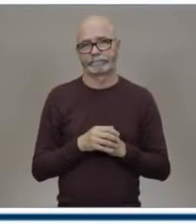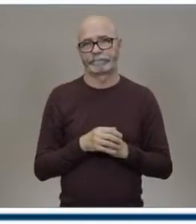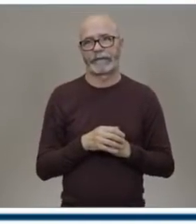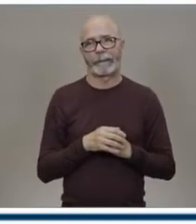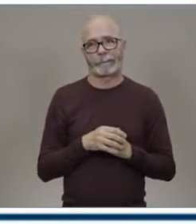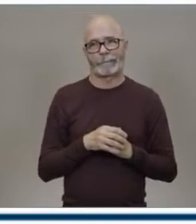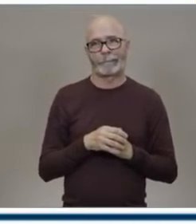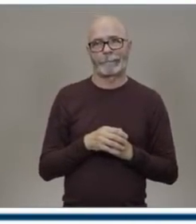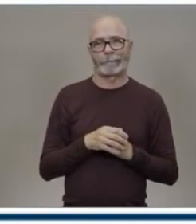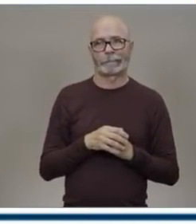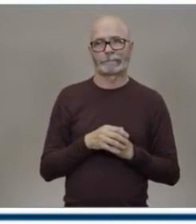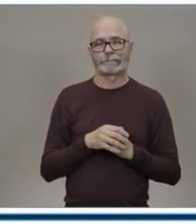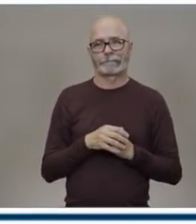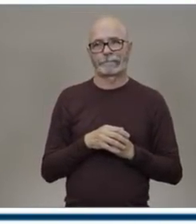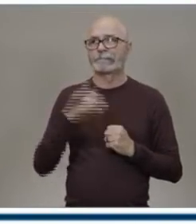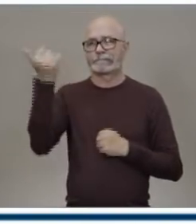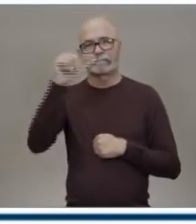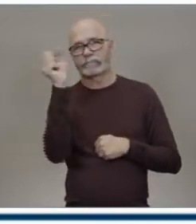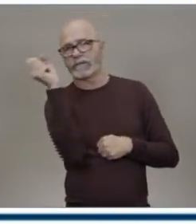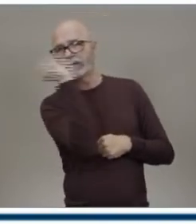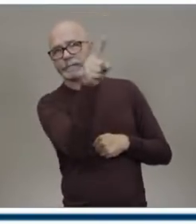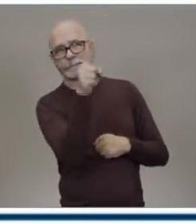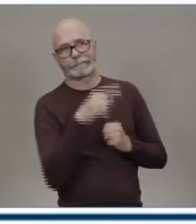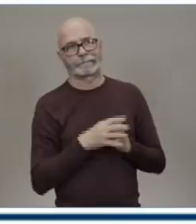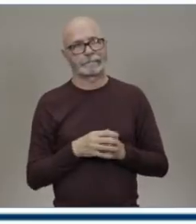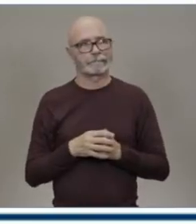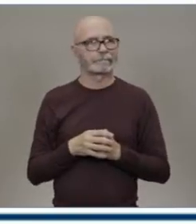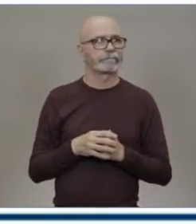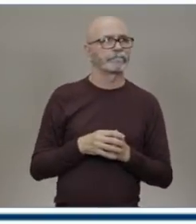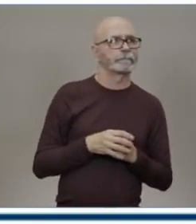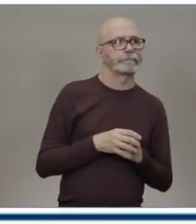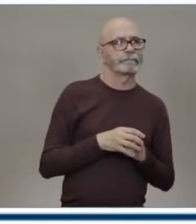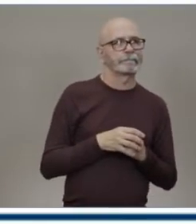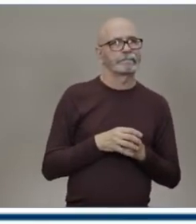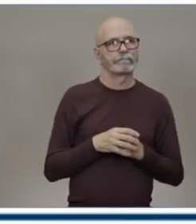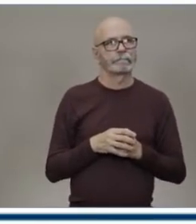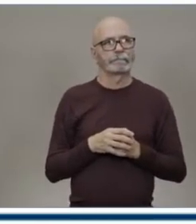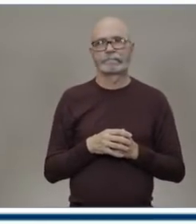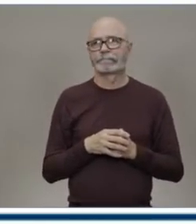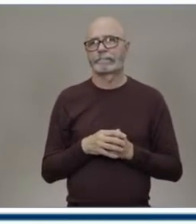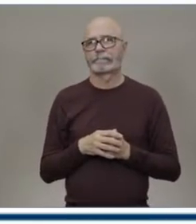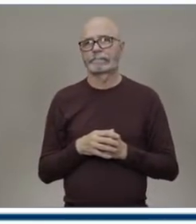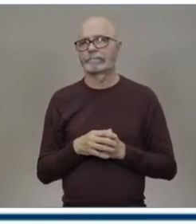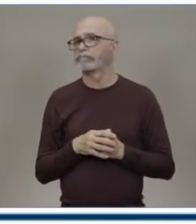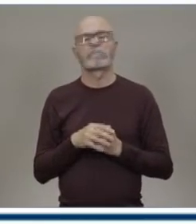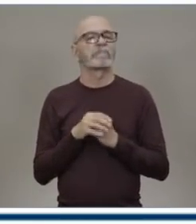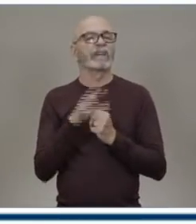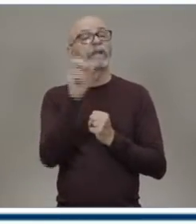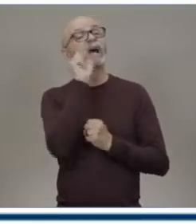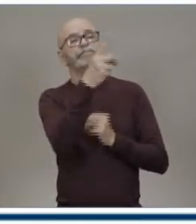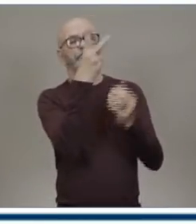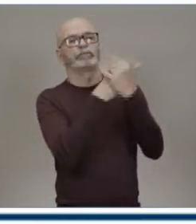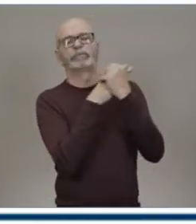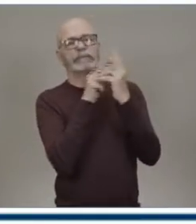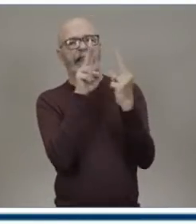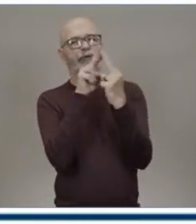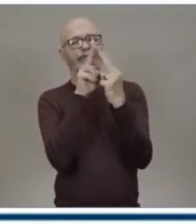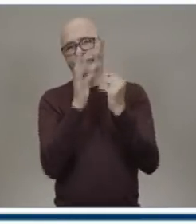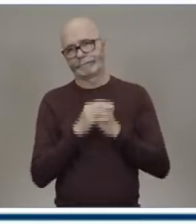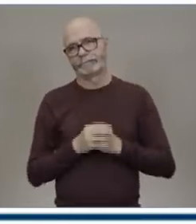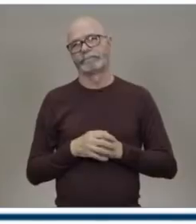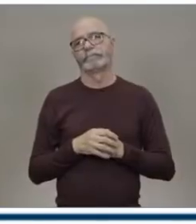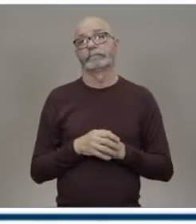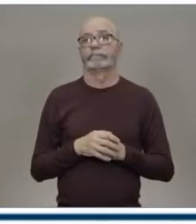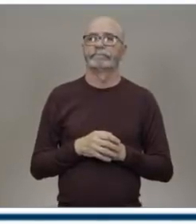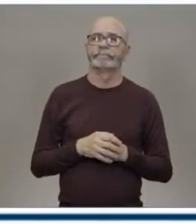with your follow-up, Pat. All right. This next question could be for both Premier McNeil and Dr. Strang. It's been